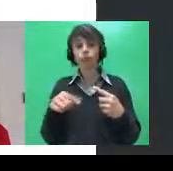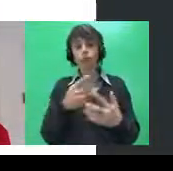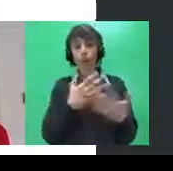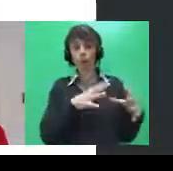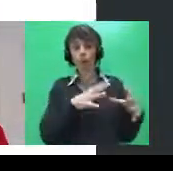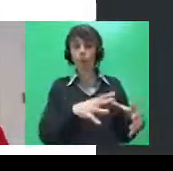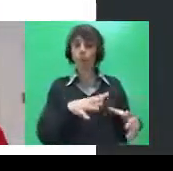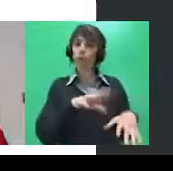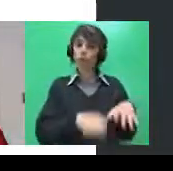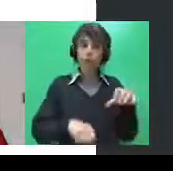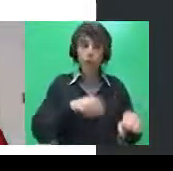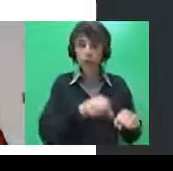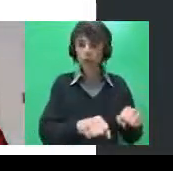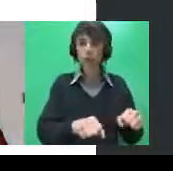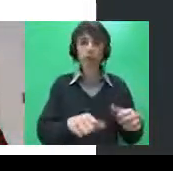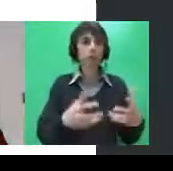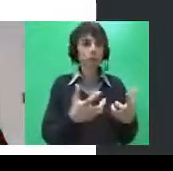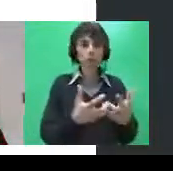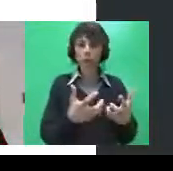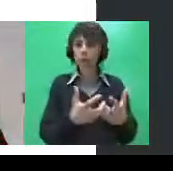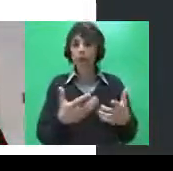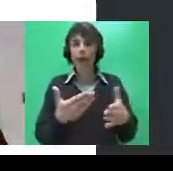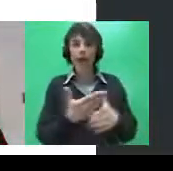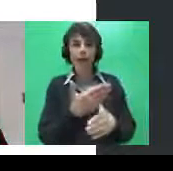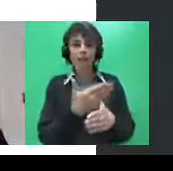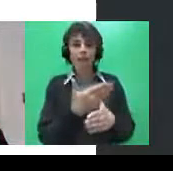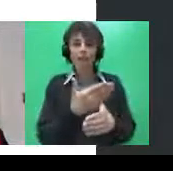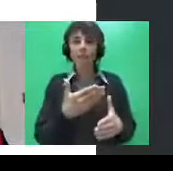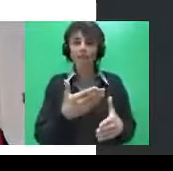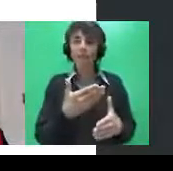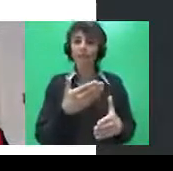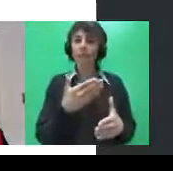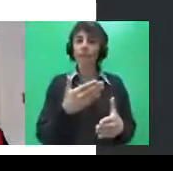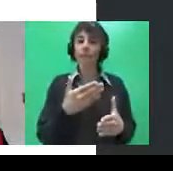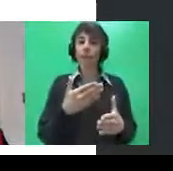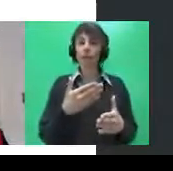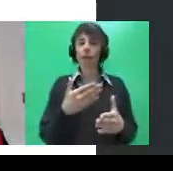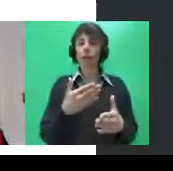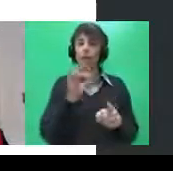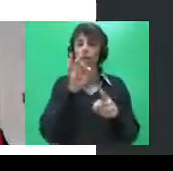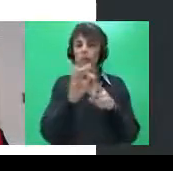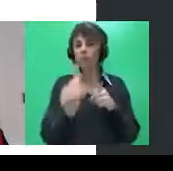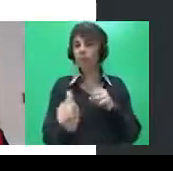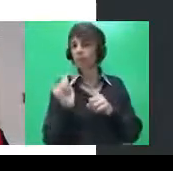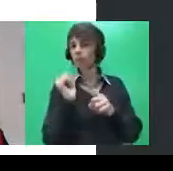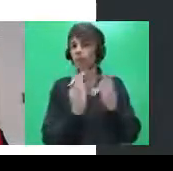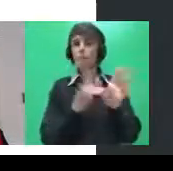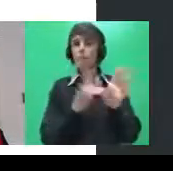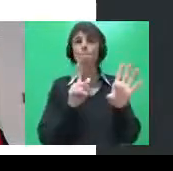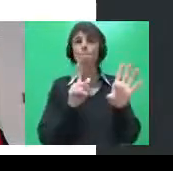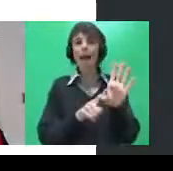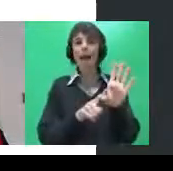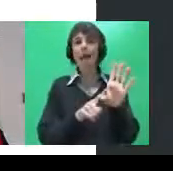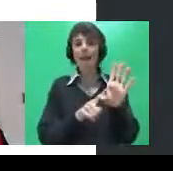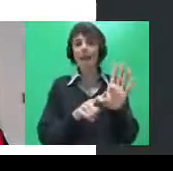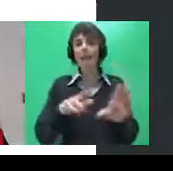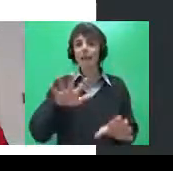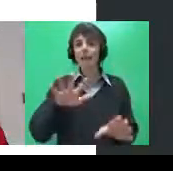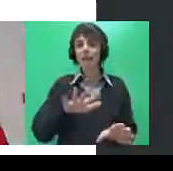active. Particularly so in those dips in May, I think, where perhaps the cases and the deaths as a result of COVID